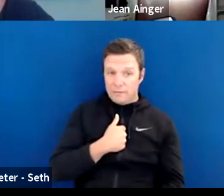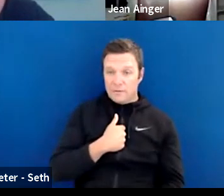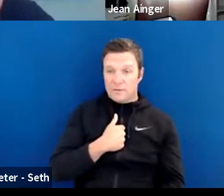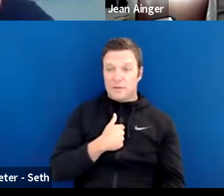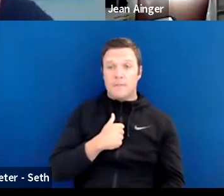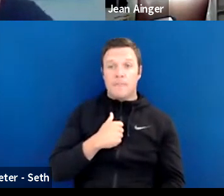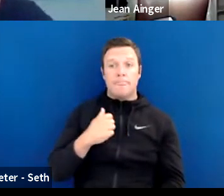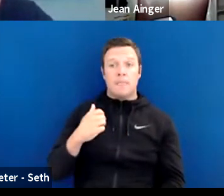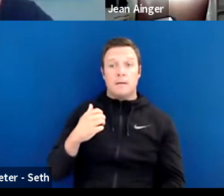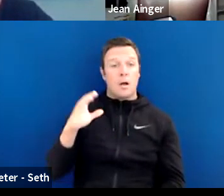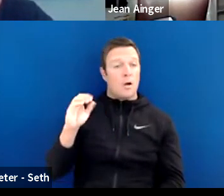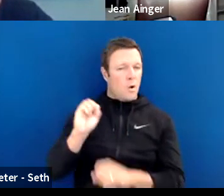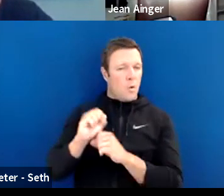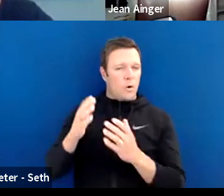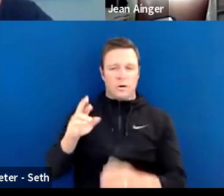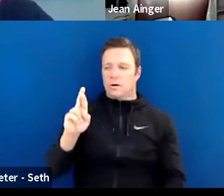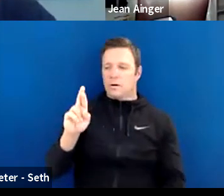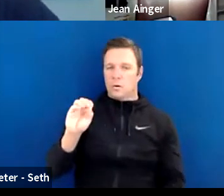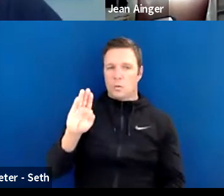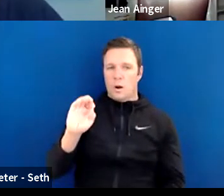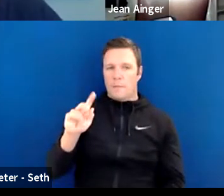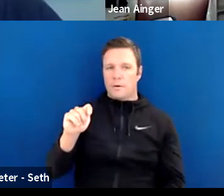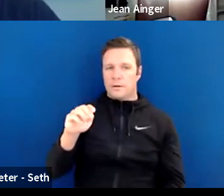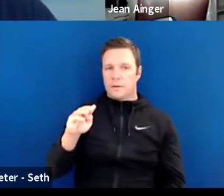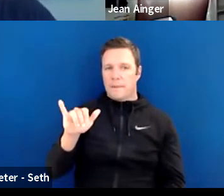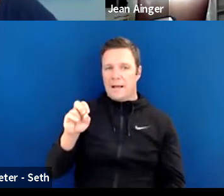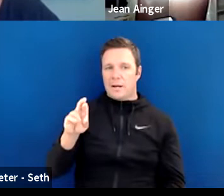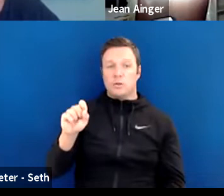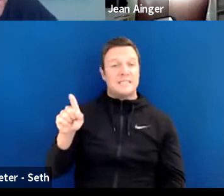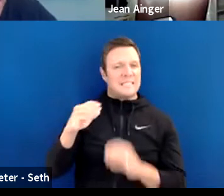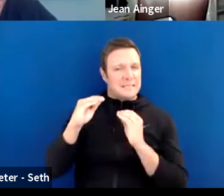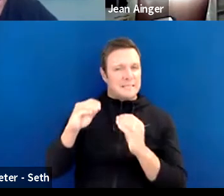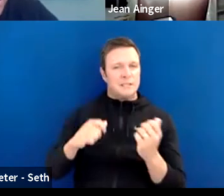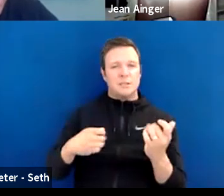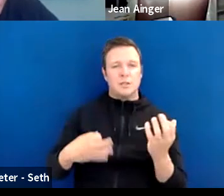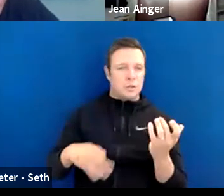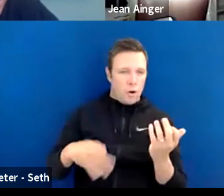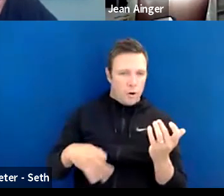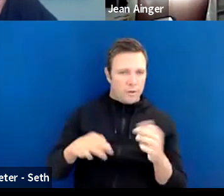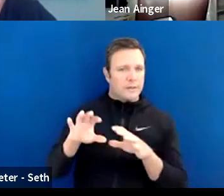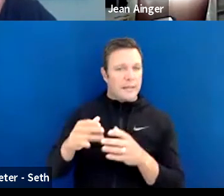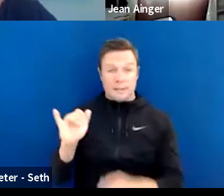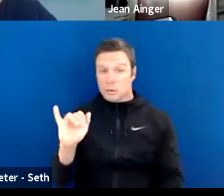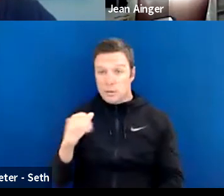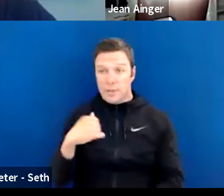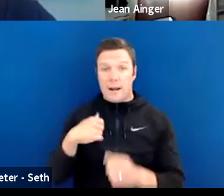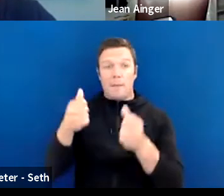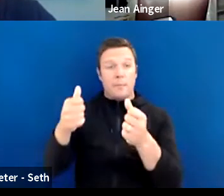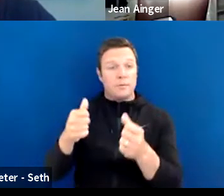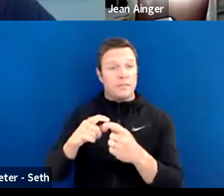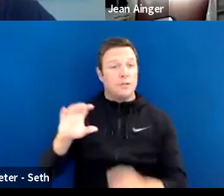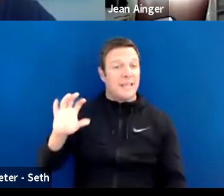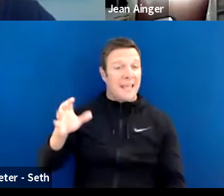colleague Robert Myers, who teaches guitar classes as well, and then posting this video to Canvas